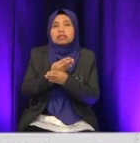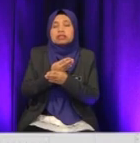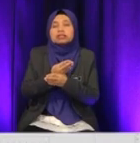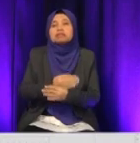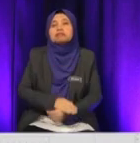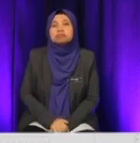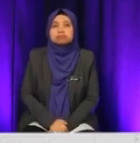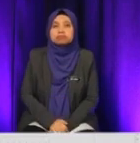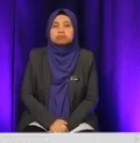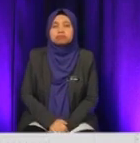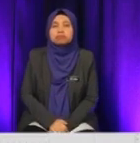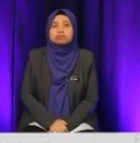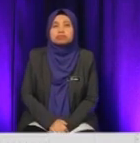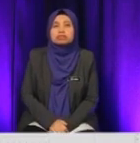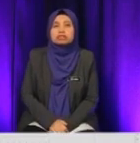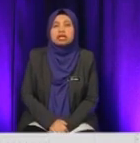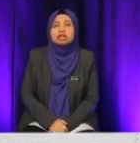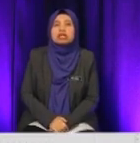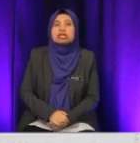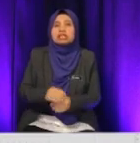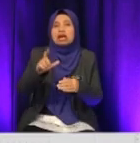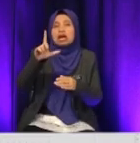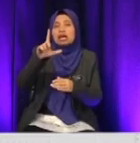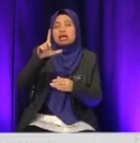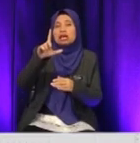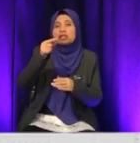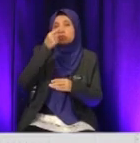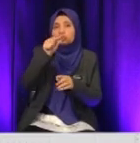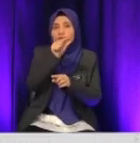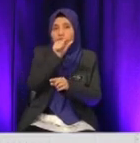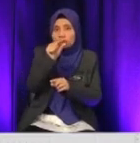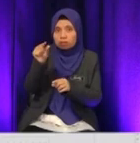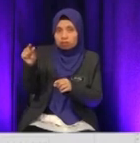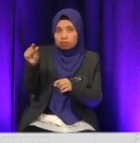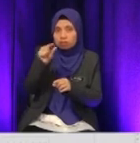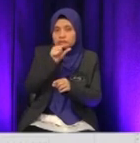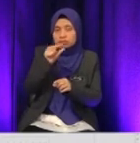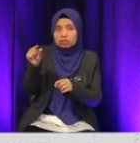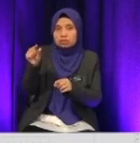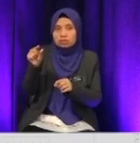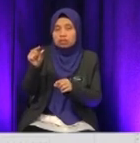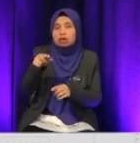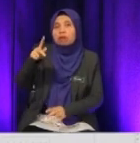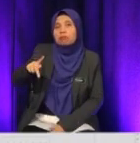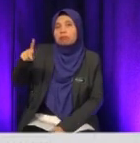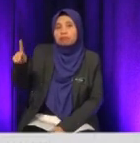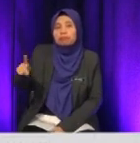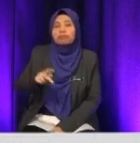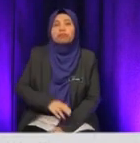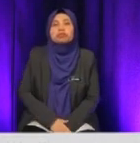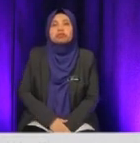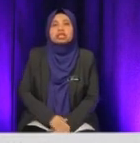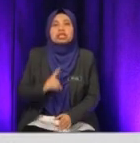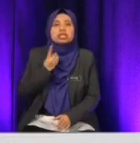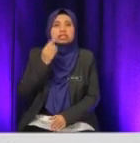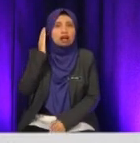people. Okay, benefit. So the detail or the important detail is elderly. Focus on the elderly or disabled people. Mm-hmm. Okay, so why don't we listen to the audio